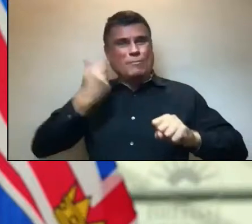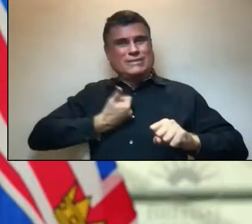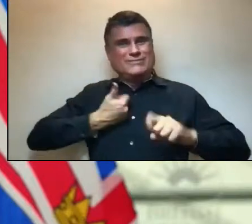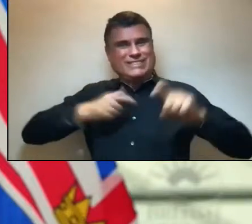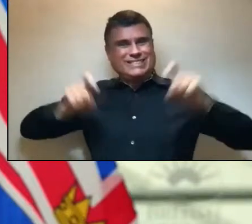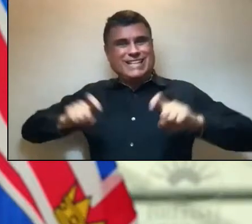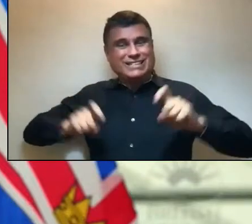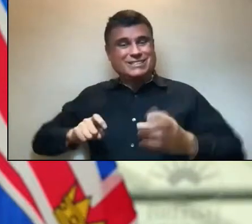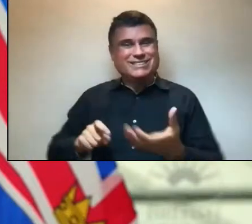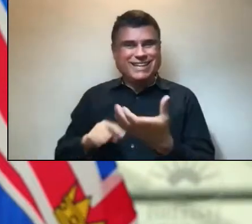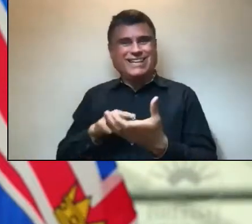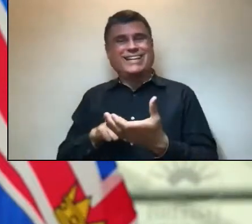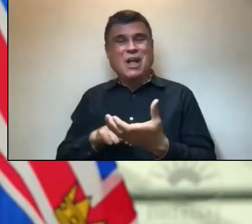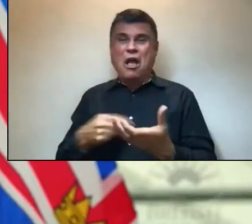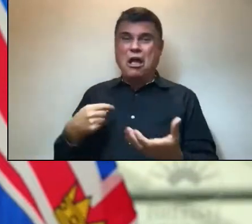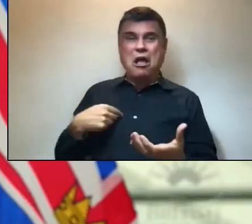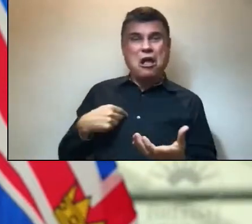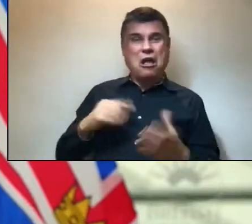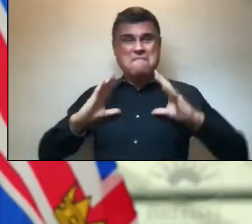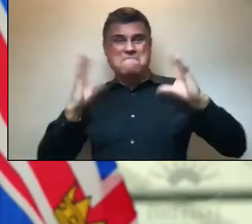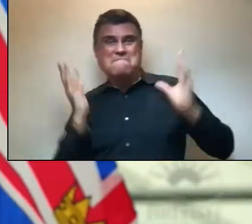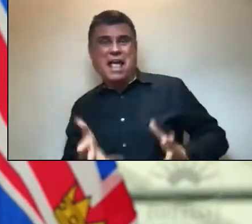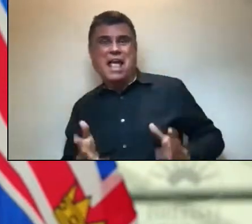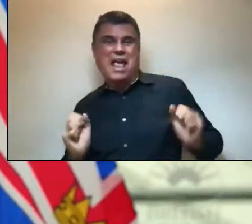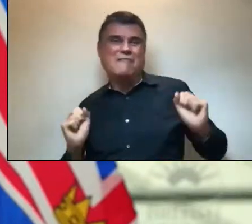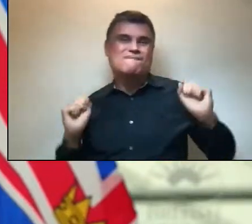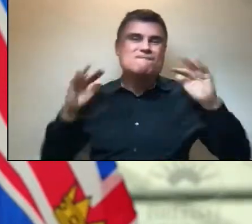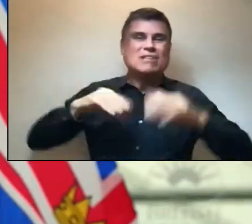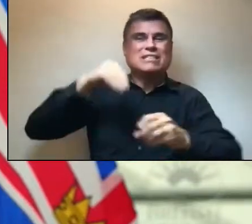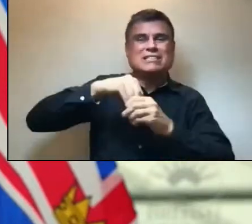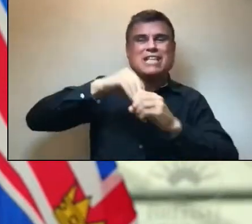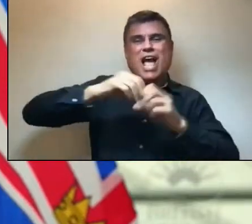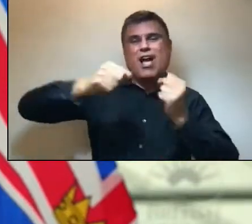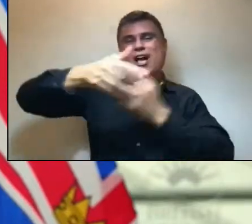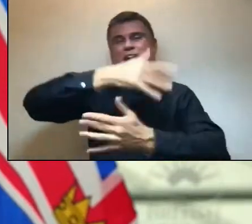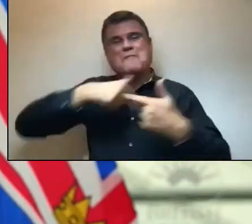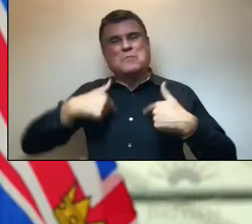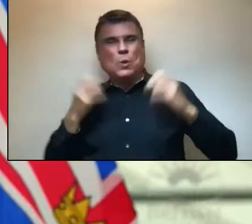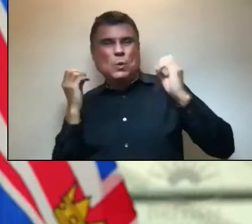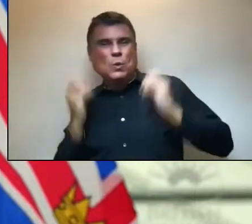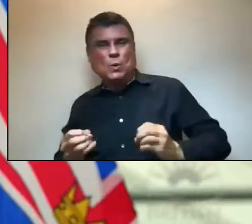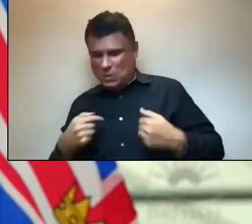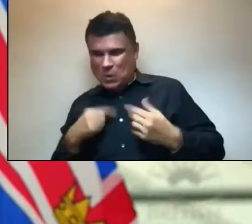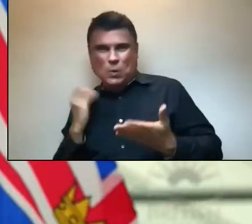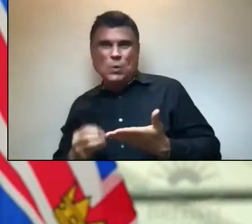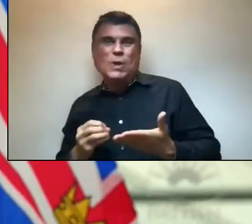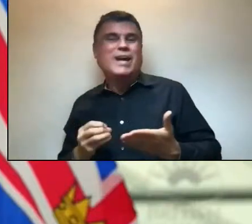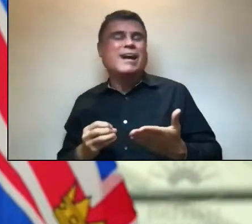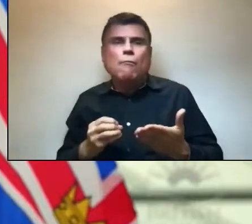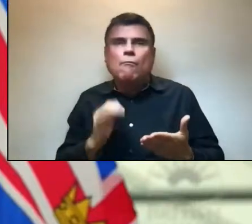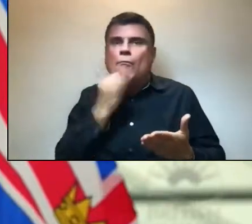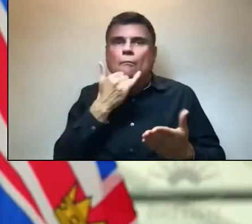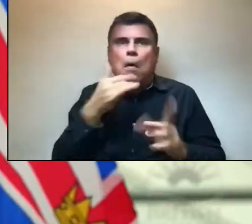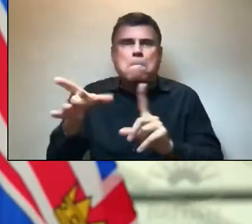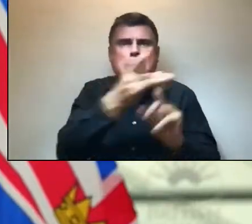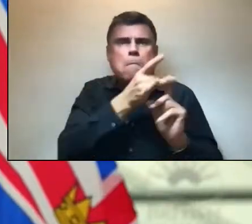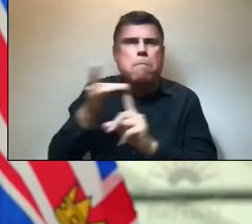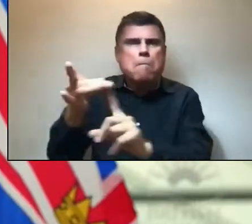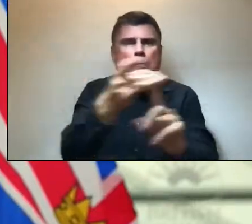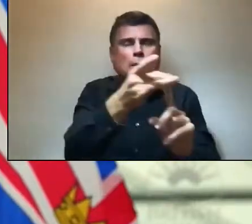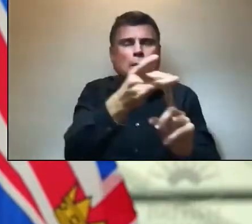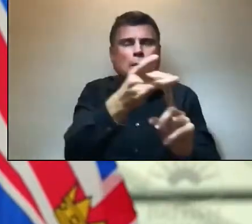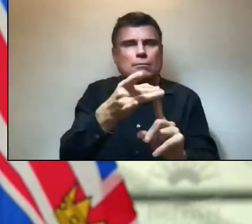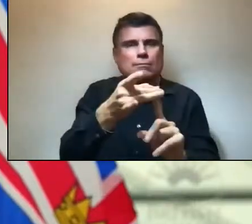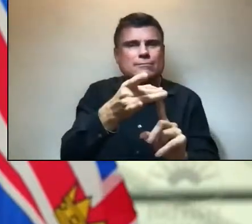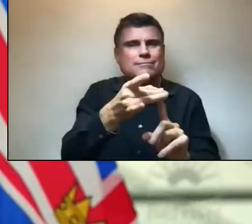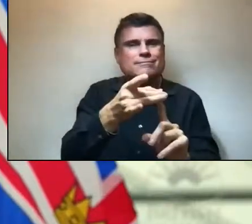to large group gatherings indoors where there's been a lot of transmission, despite everybody testing negative. So we can't